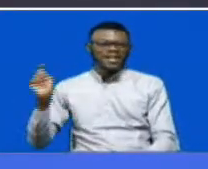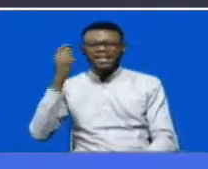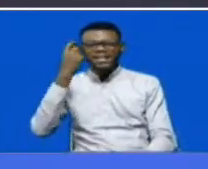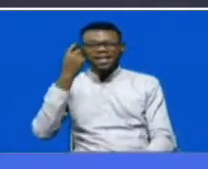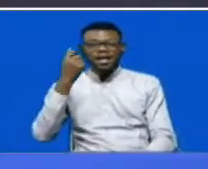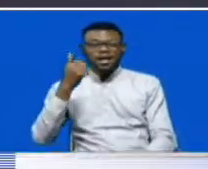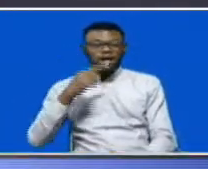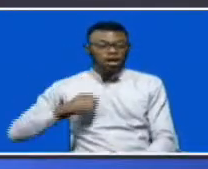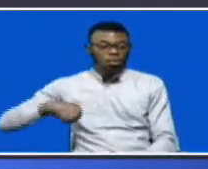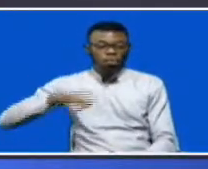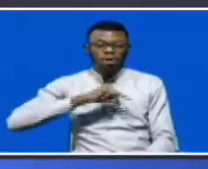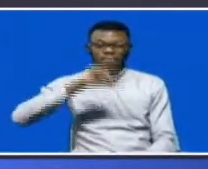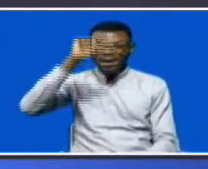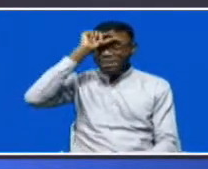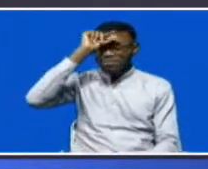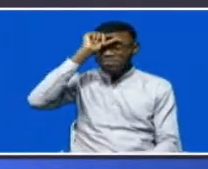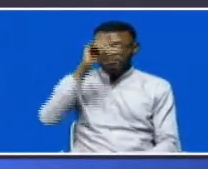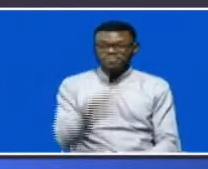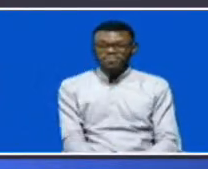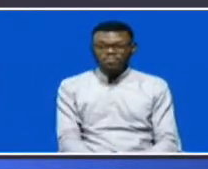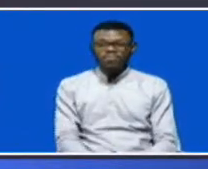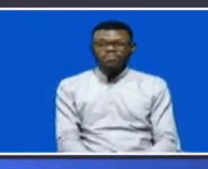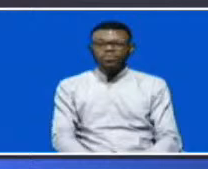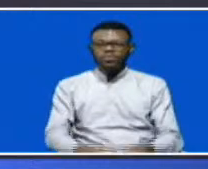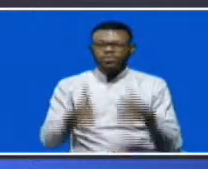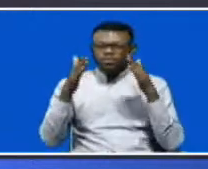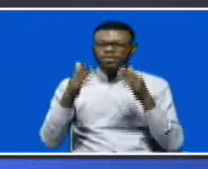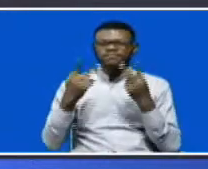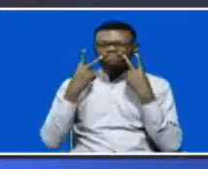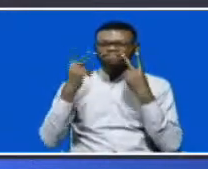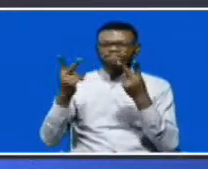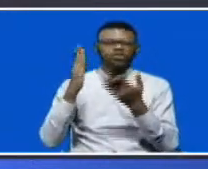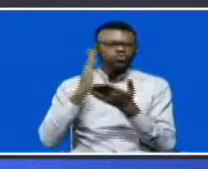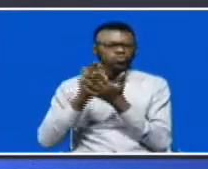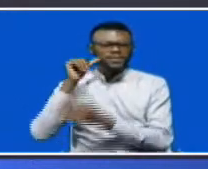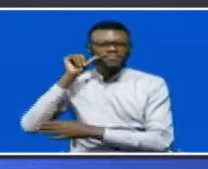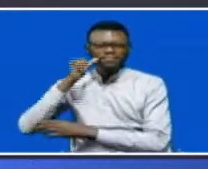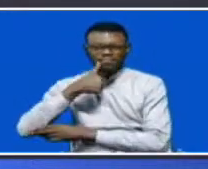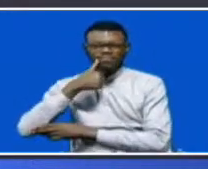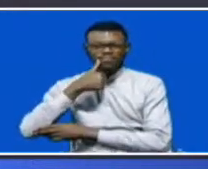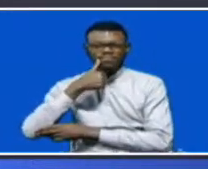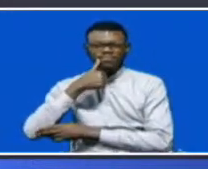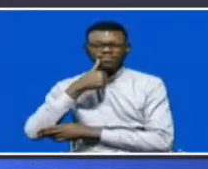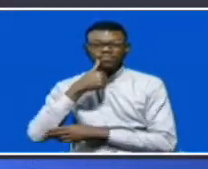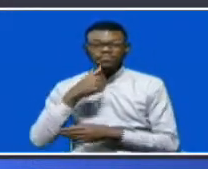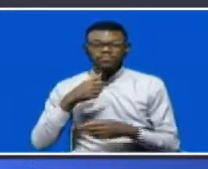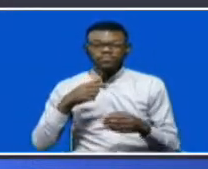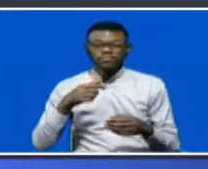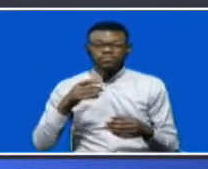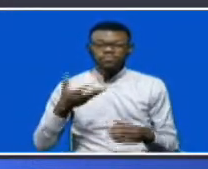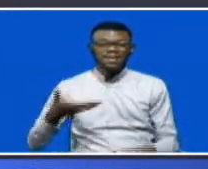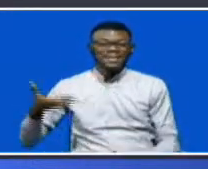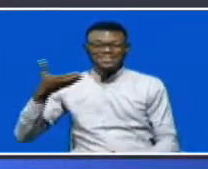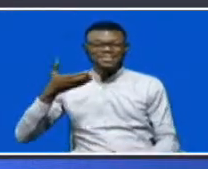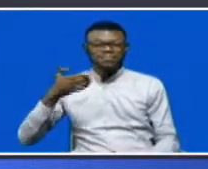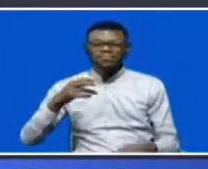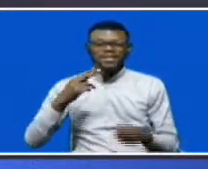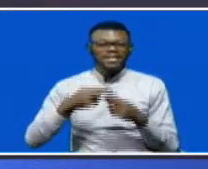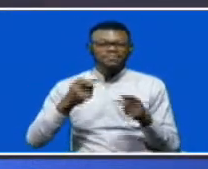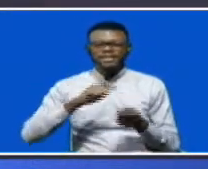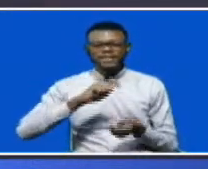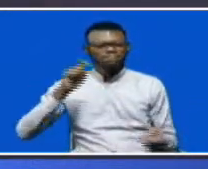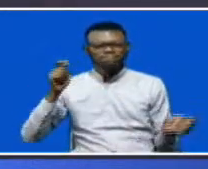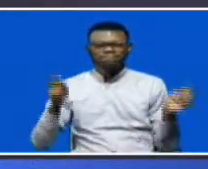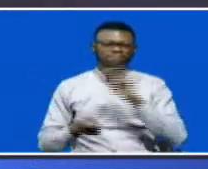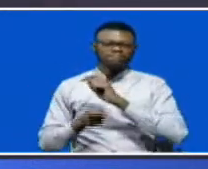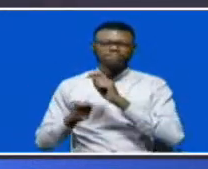a government, we have considered it fit to rename this stadium the